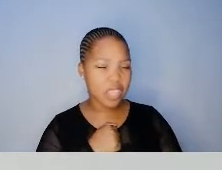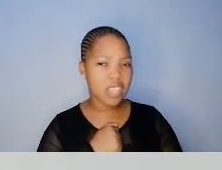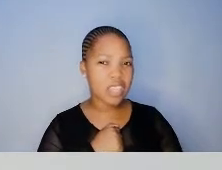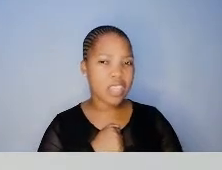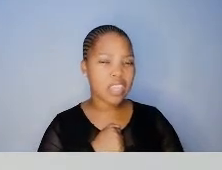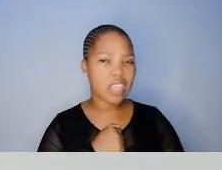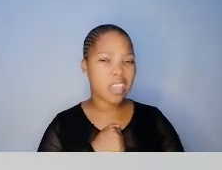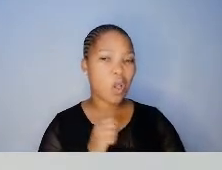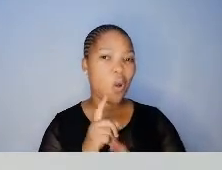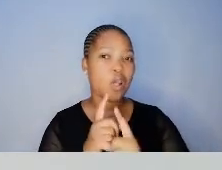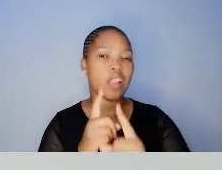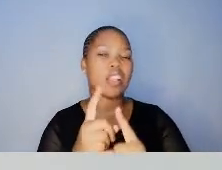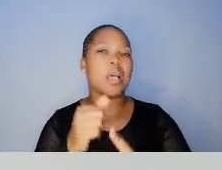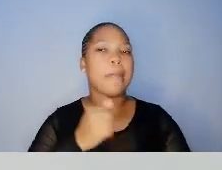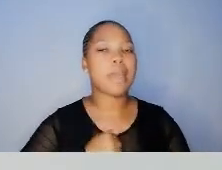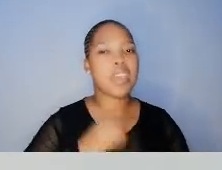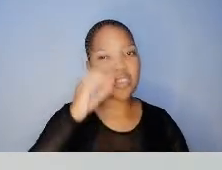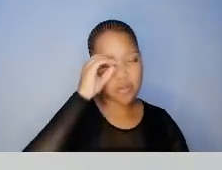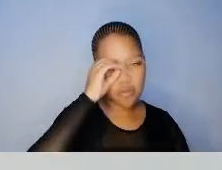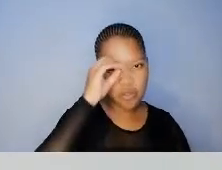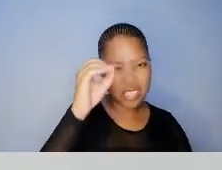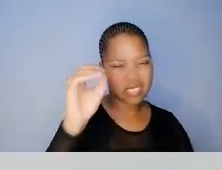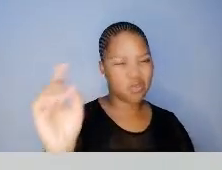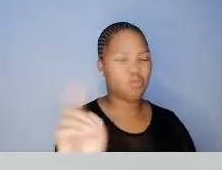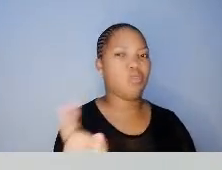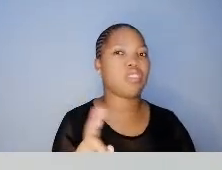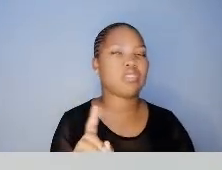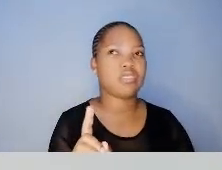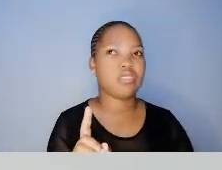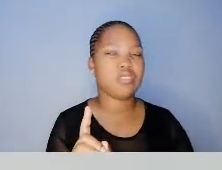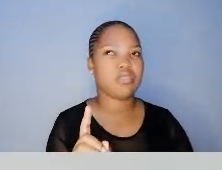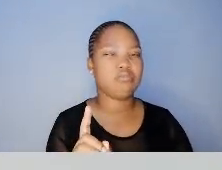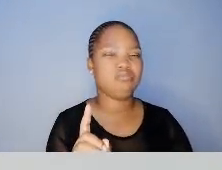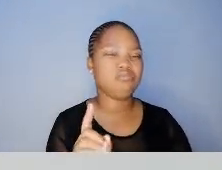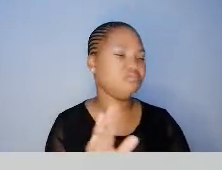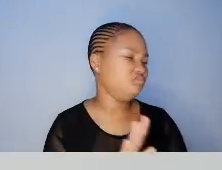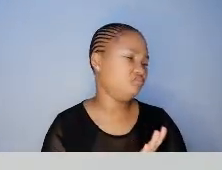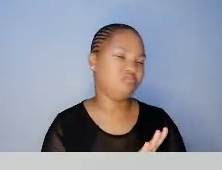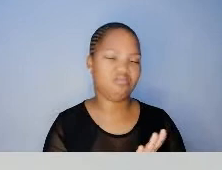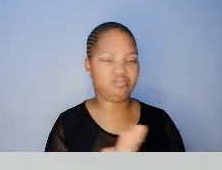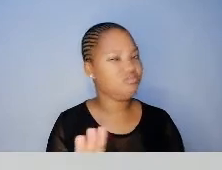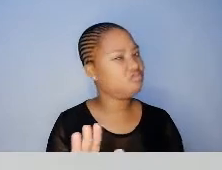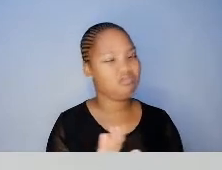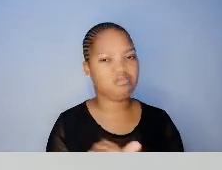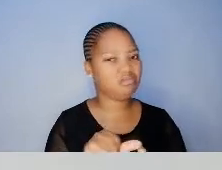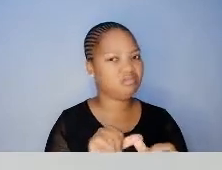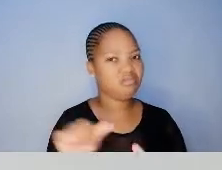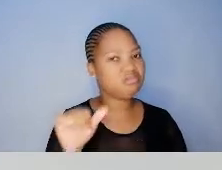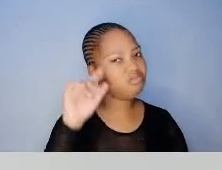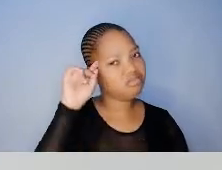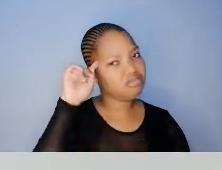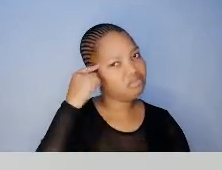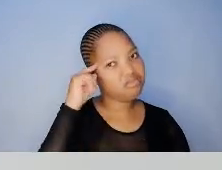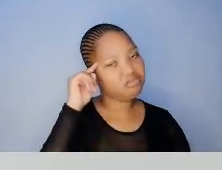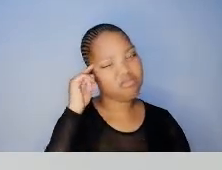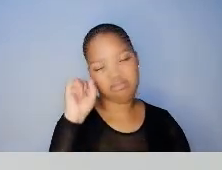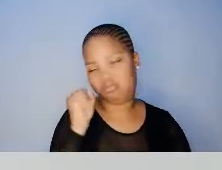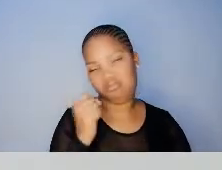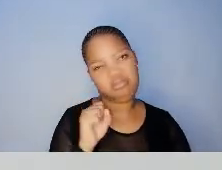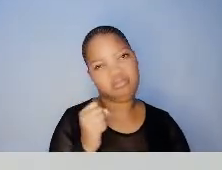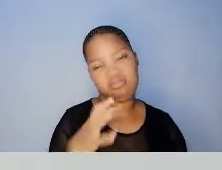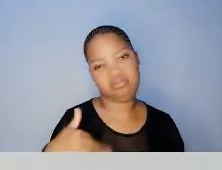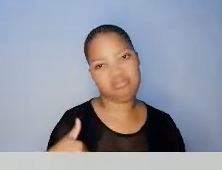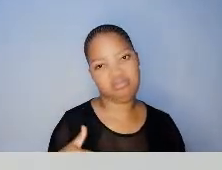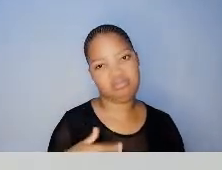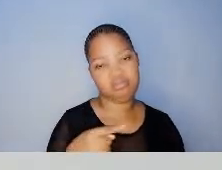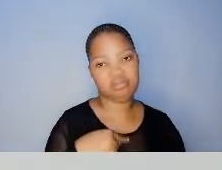and now what my vision was, I don't think like it was a best wake up or a best